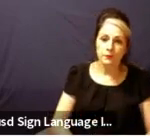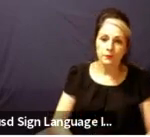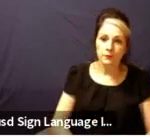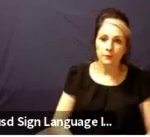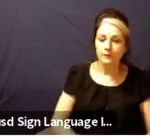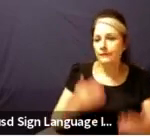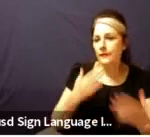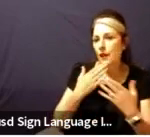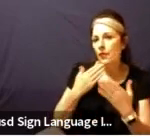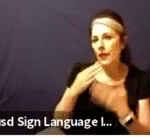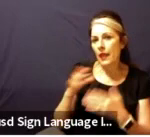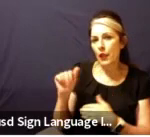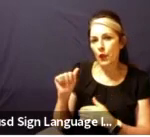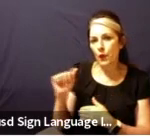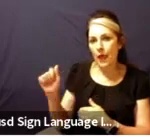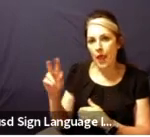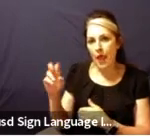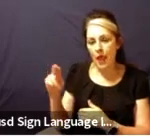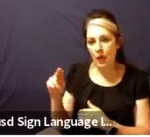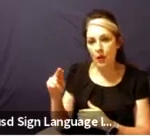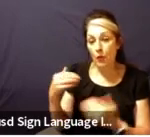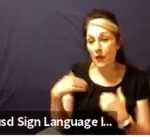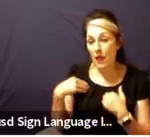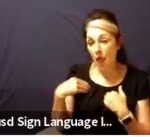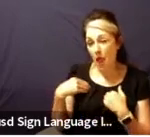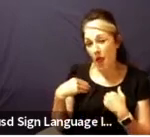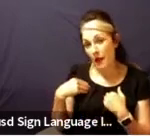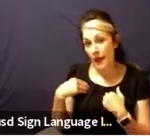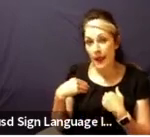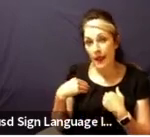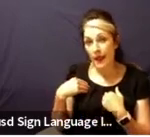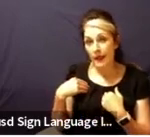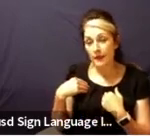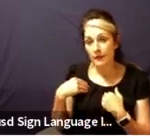Thank you, Erin. And we had a